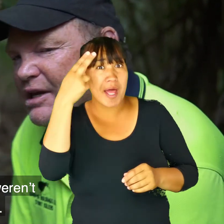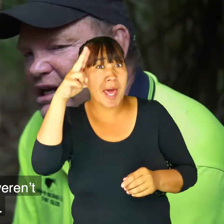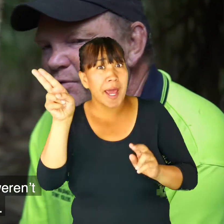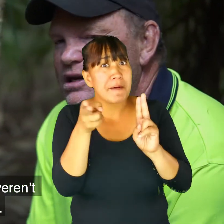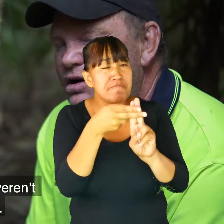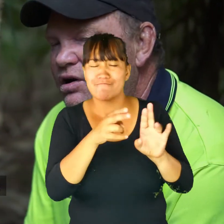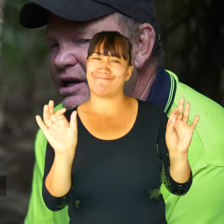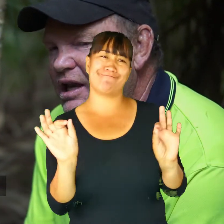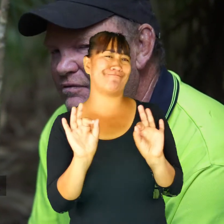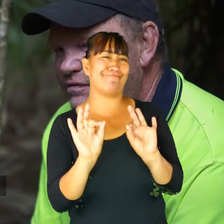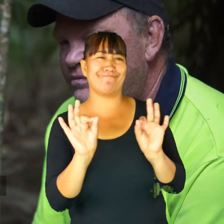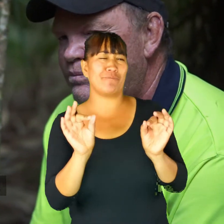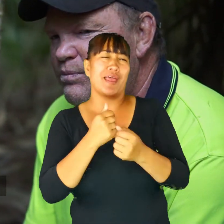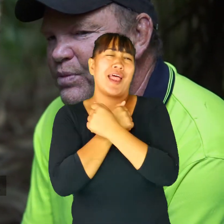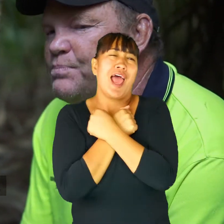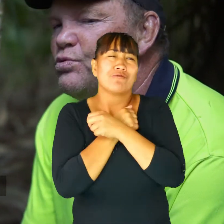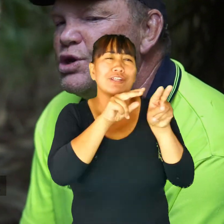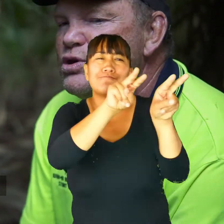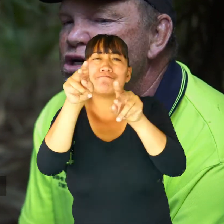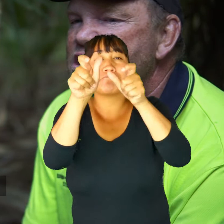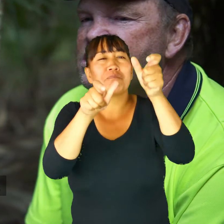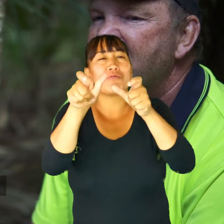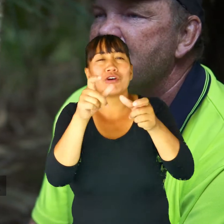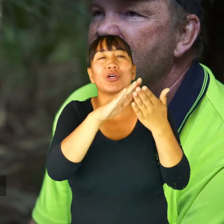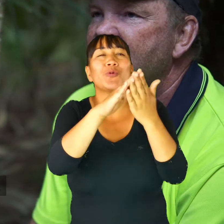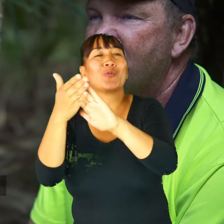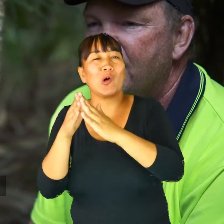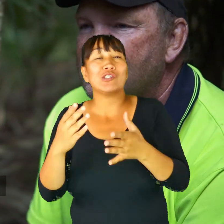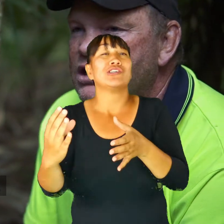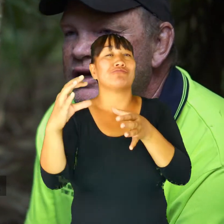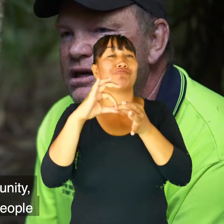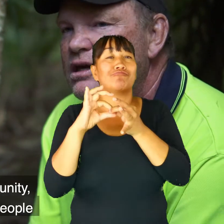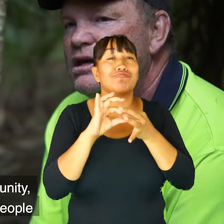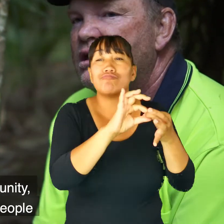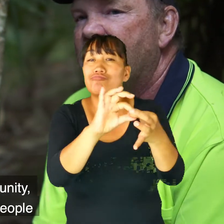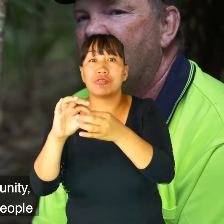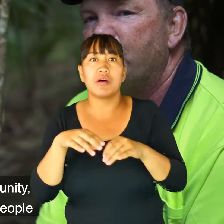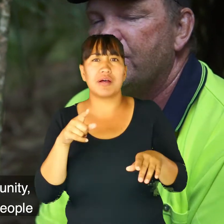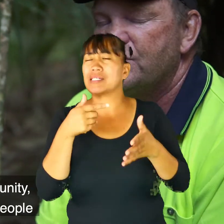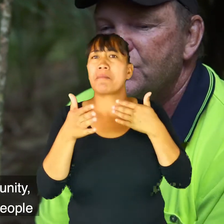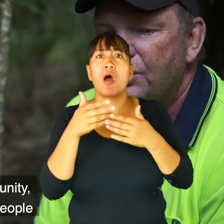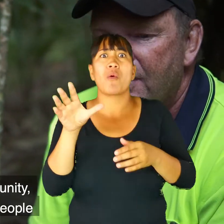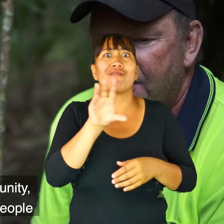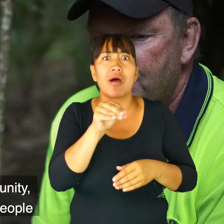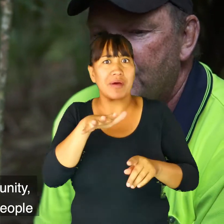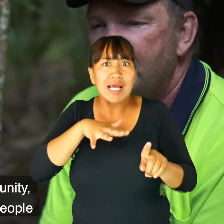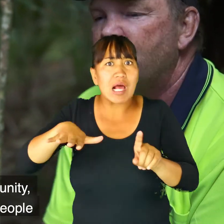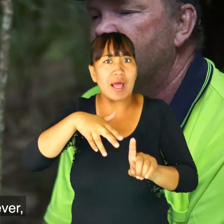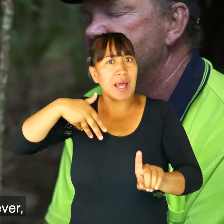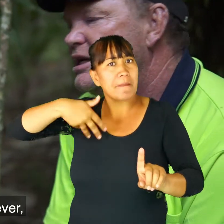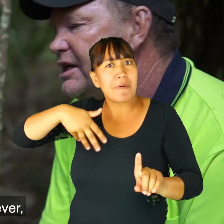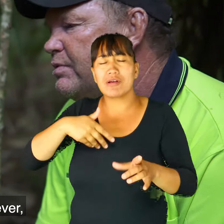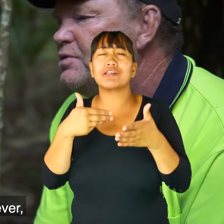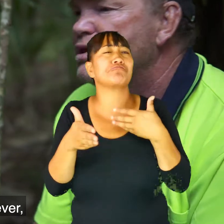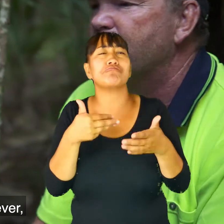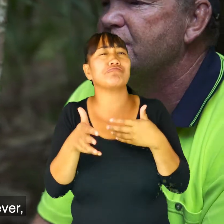us naming Kiwi. I love people, communities naming their Kiwi, whether it's a geographic community, whether